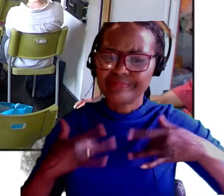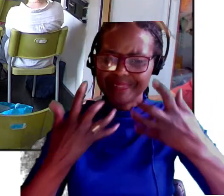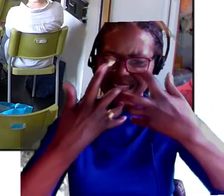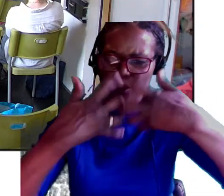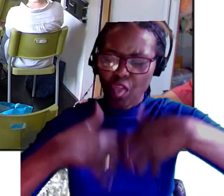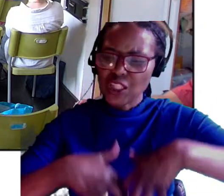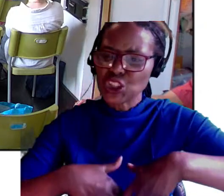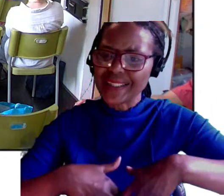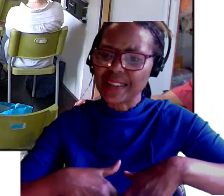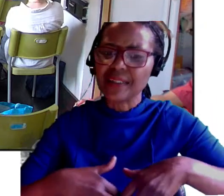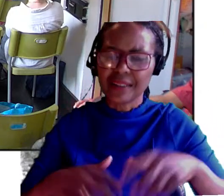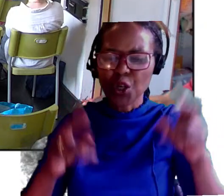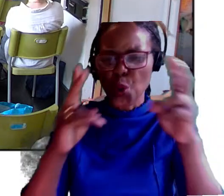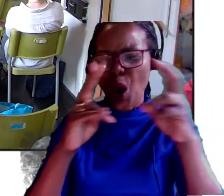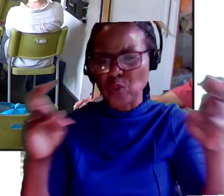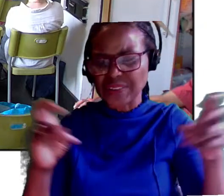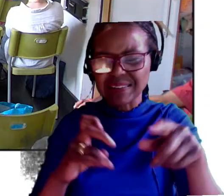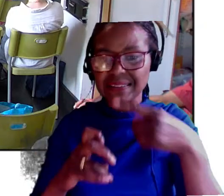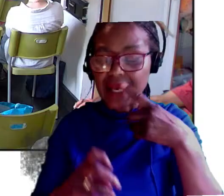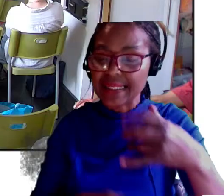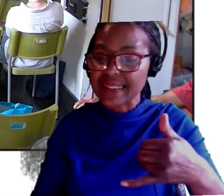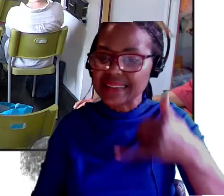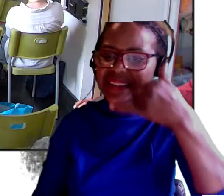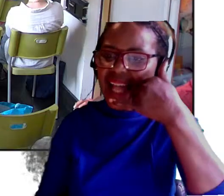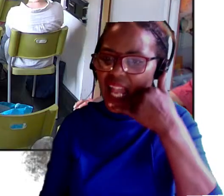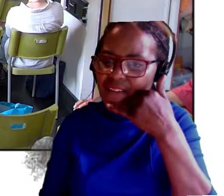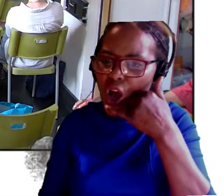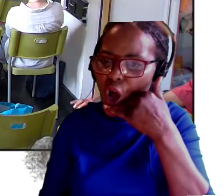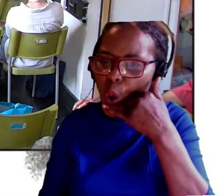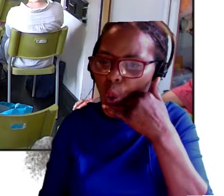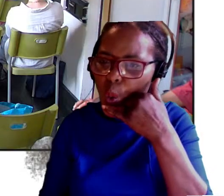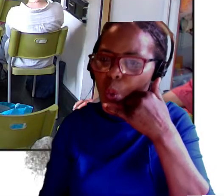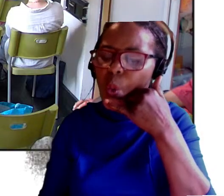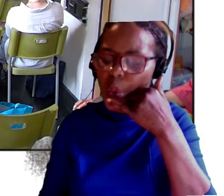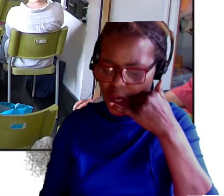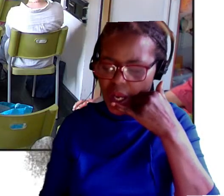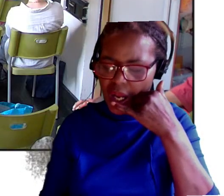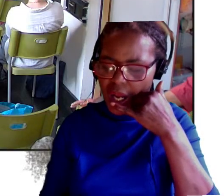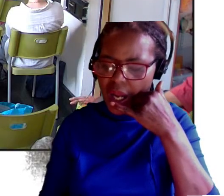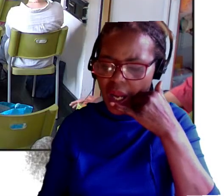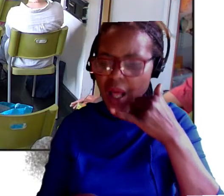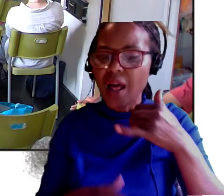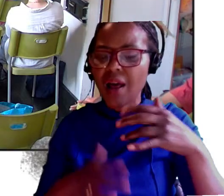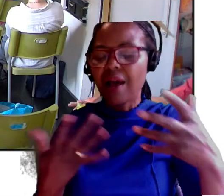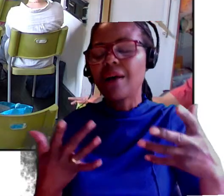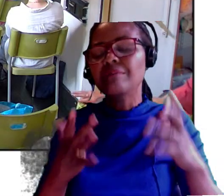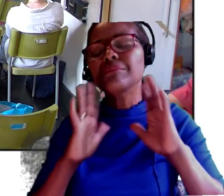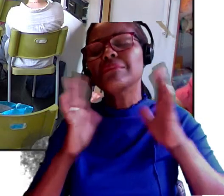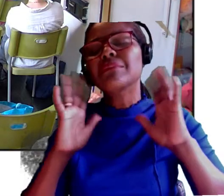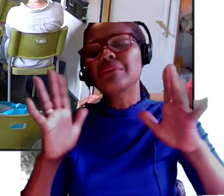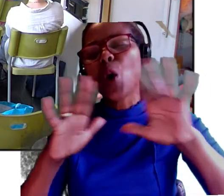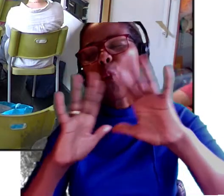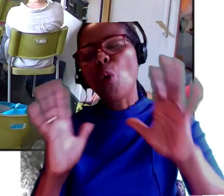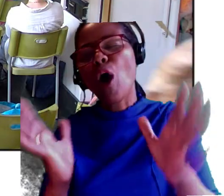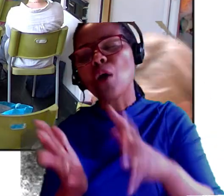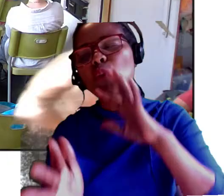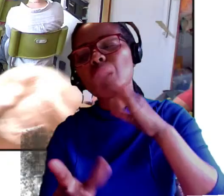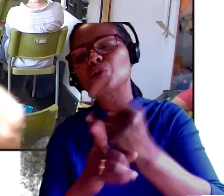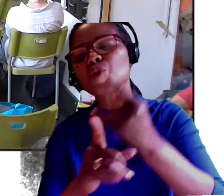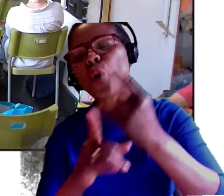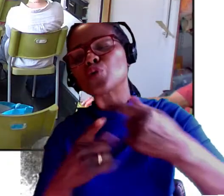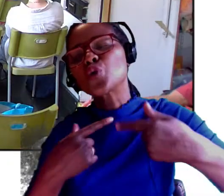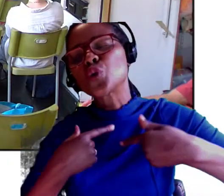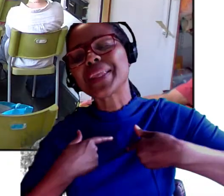telephone as the shrine to the desire that the world will talk to you. And so it's